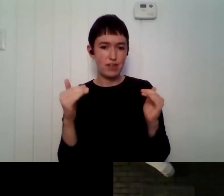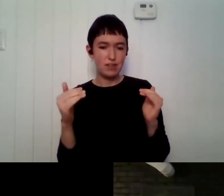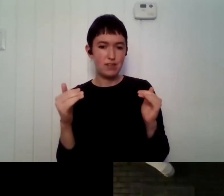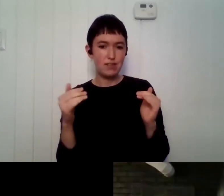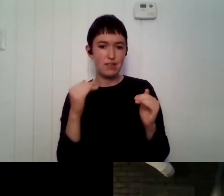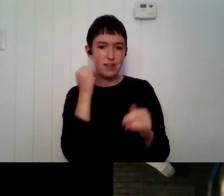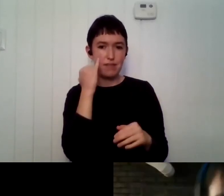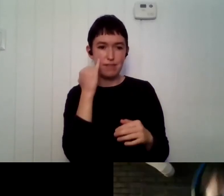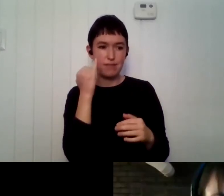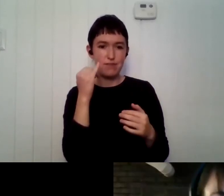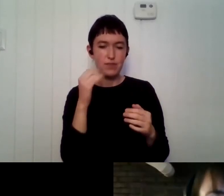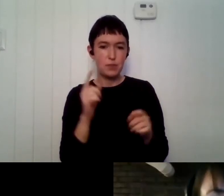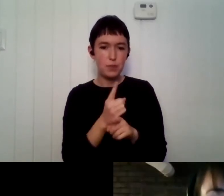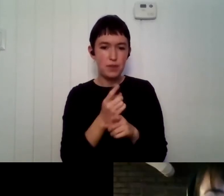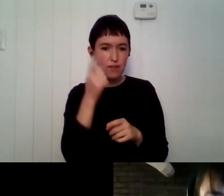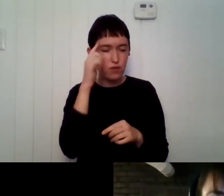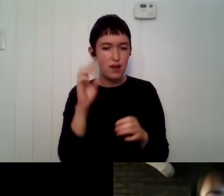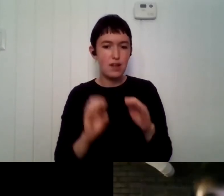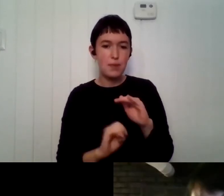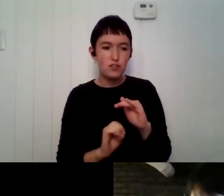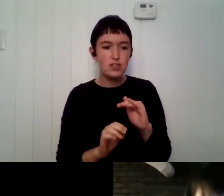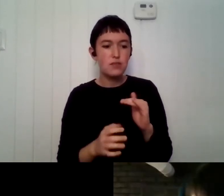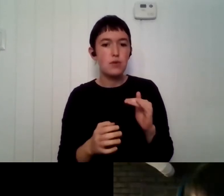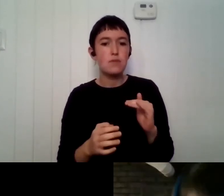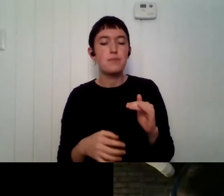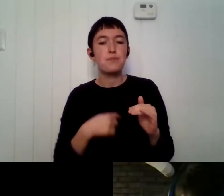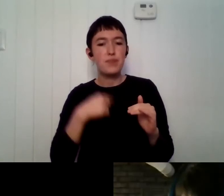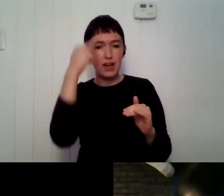suitable for like elementary school kids and whatnot. But I know that there's